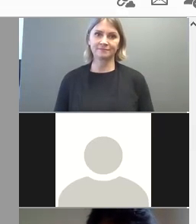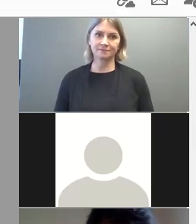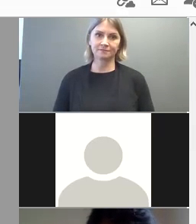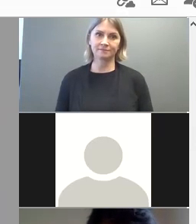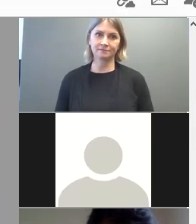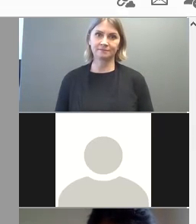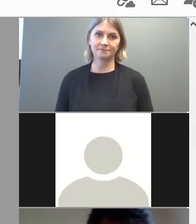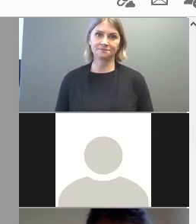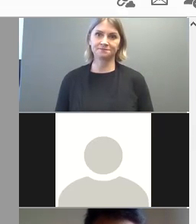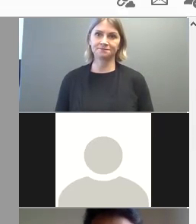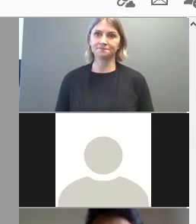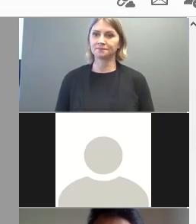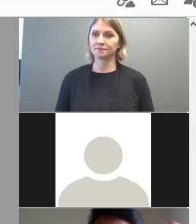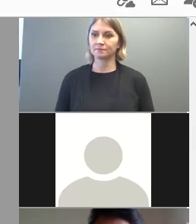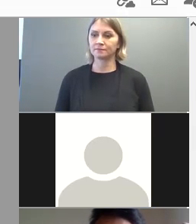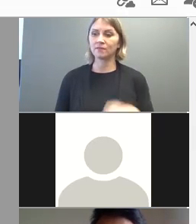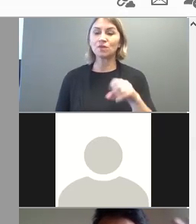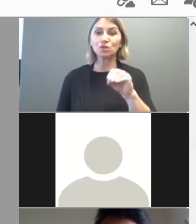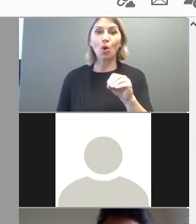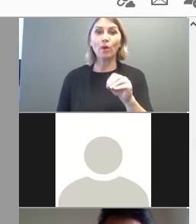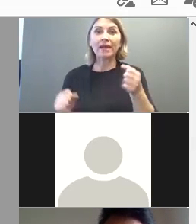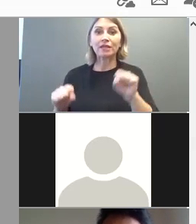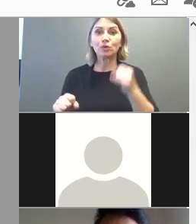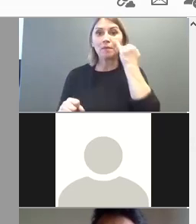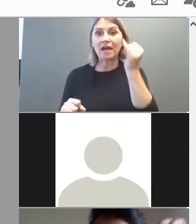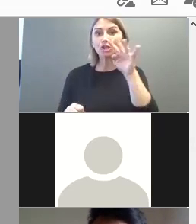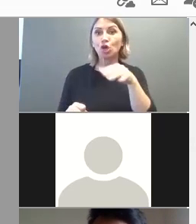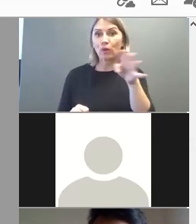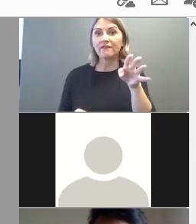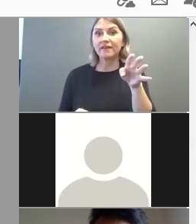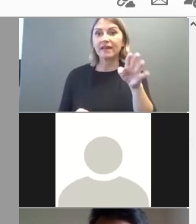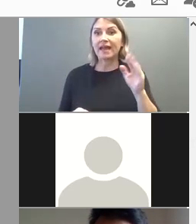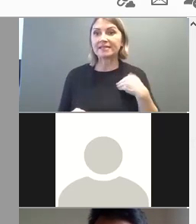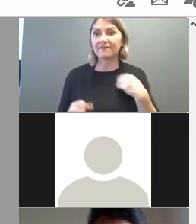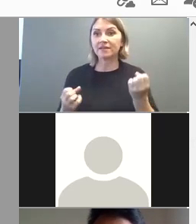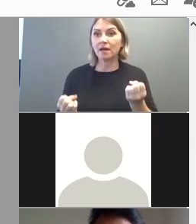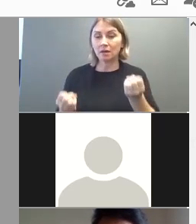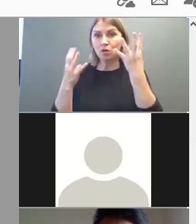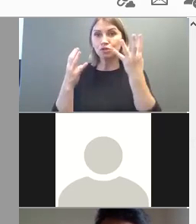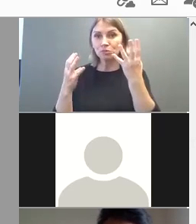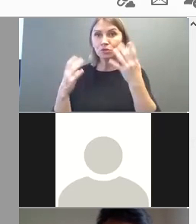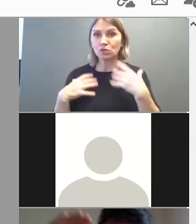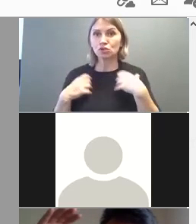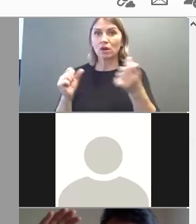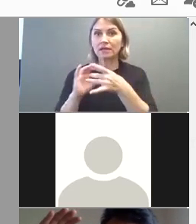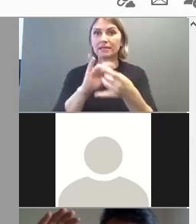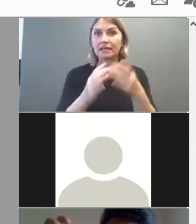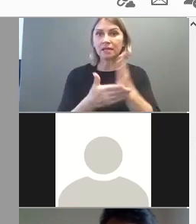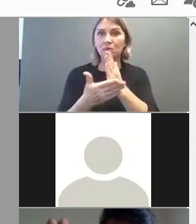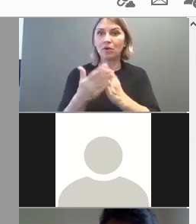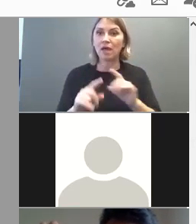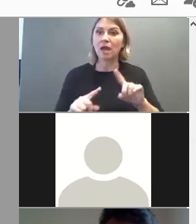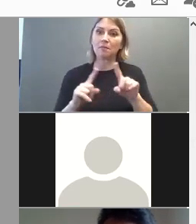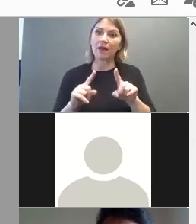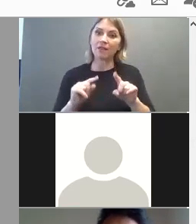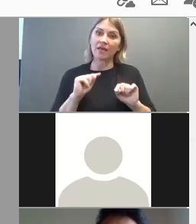that up. Right, so we can imagine a graph having multiple strongly connected components, but if we abstract those away